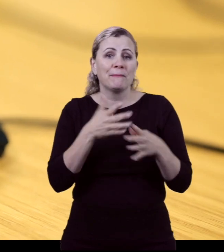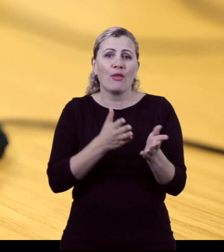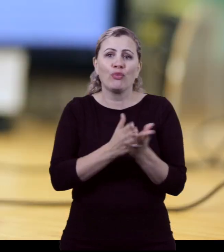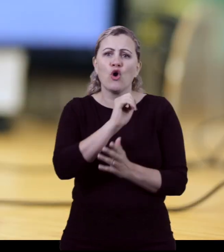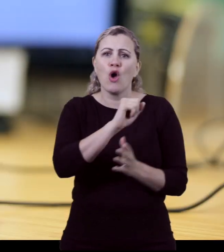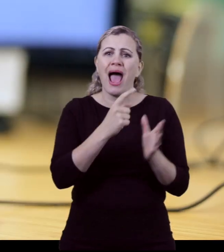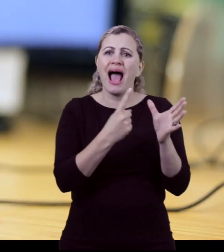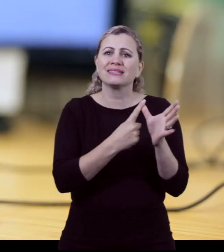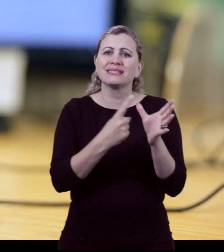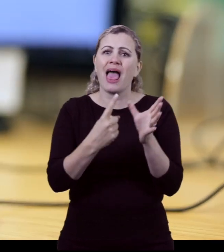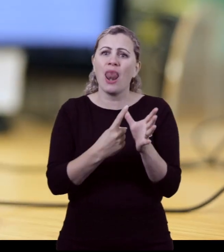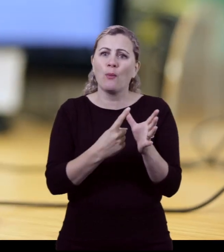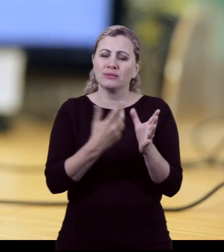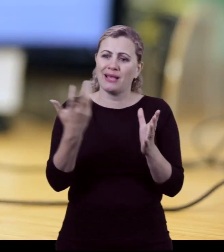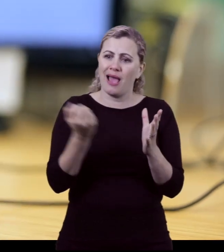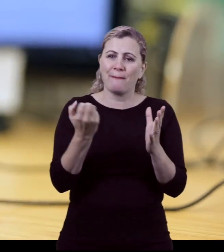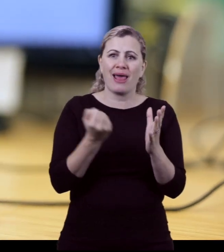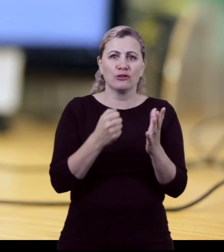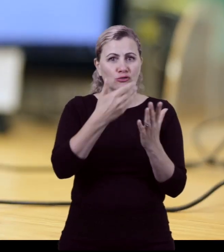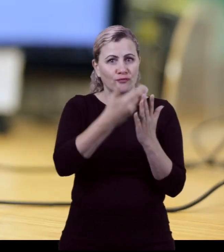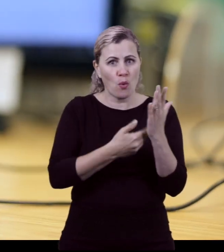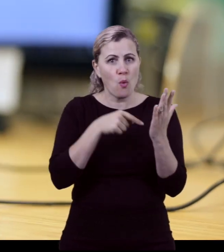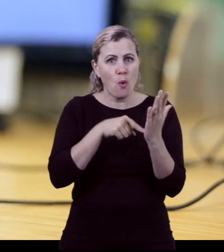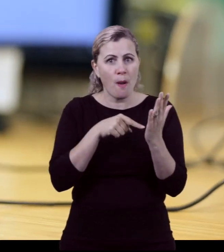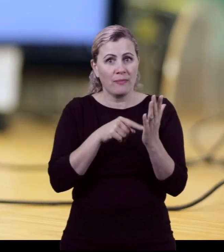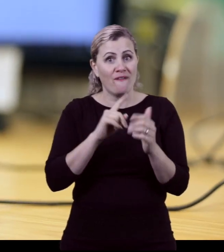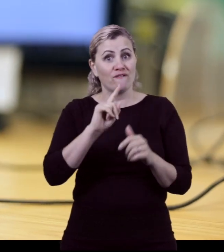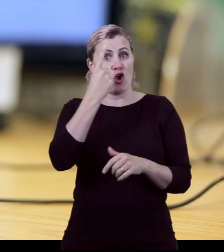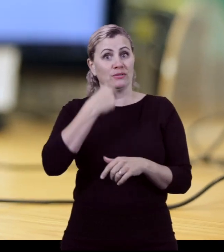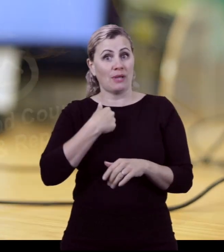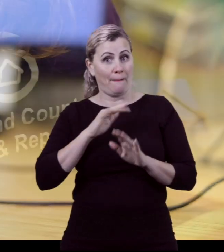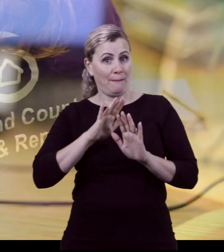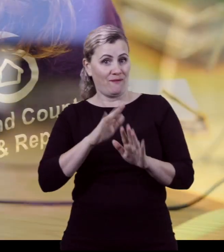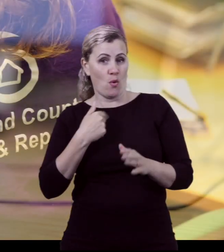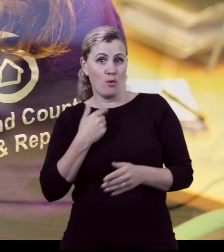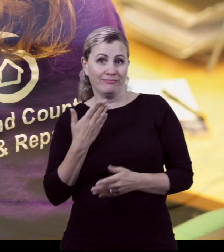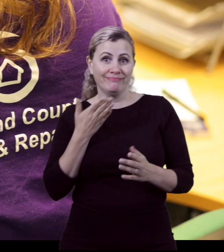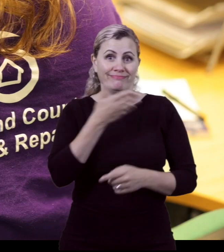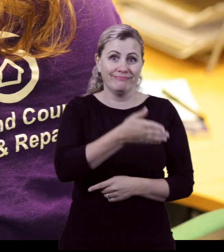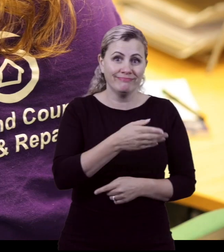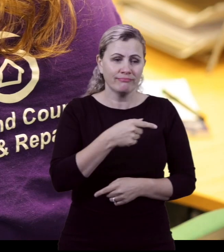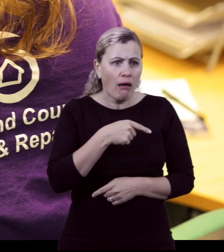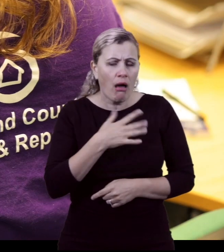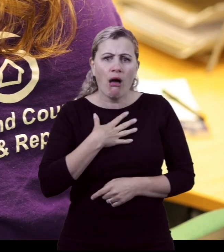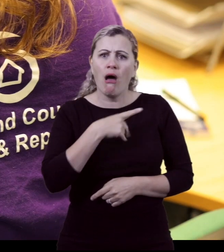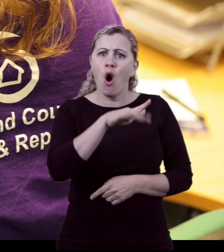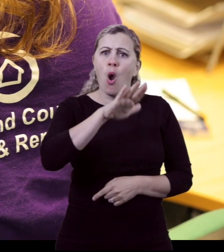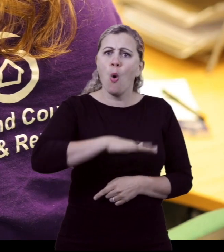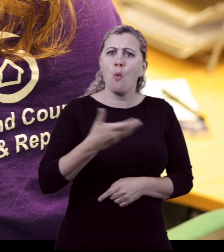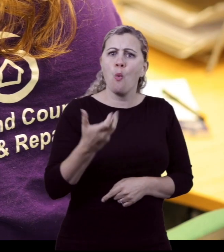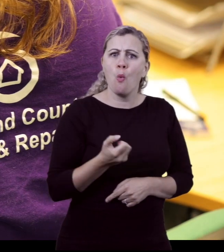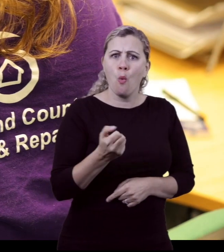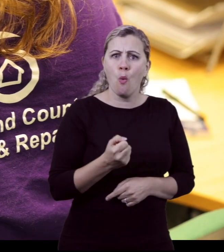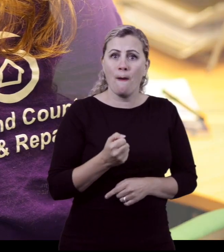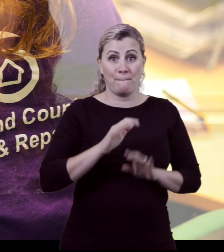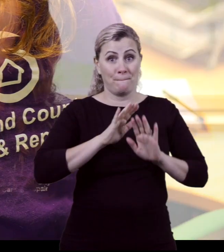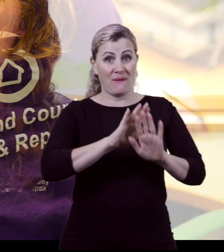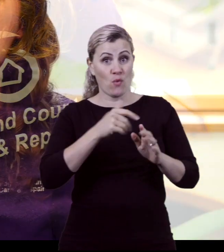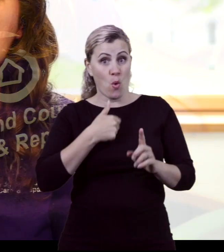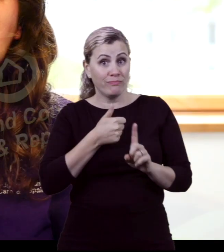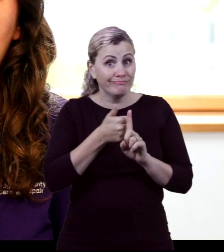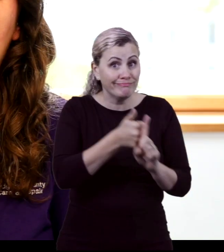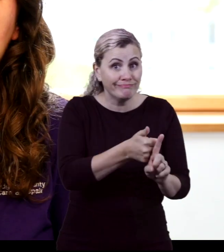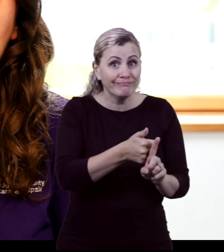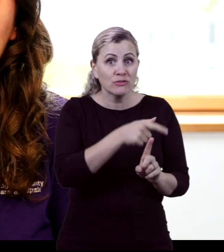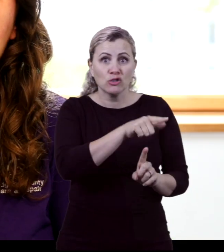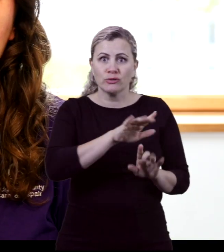I had initially gone out, she was on a very low income. Prior to my intervention, she hadn't had any benefit checks or financial support. So